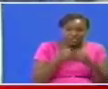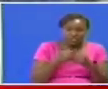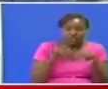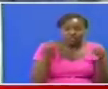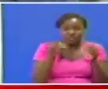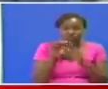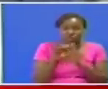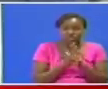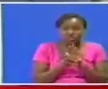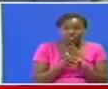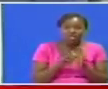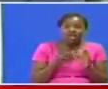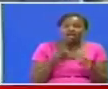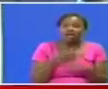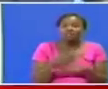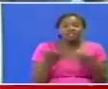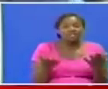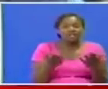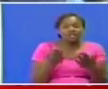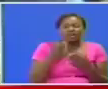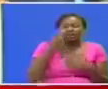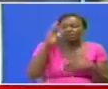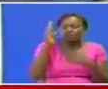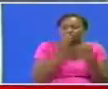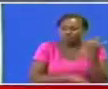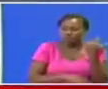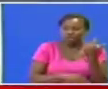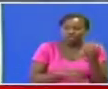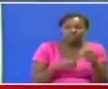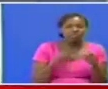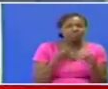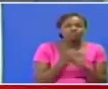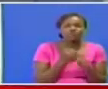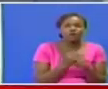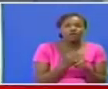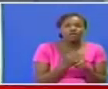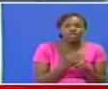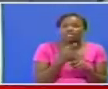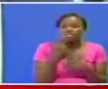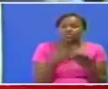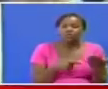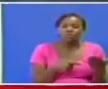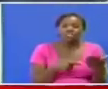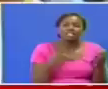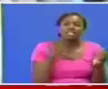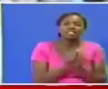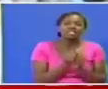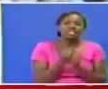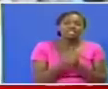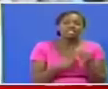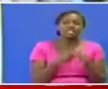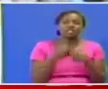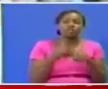Thereafter, it has been a big joke. What am I saying? It has been 10 years